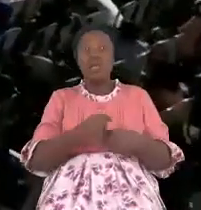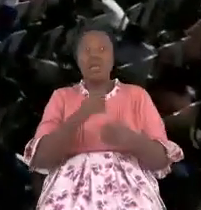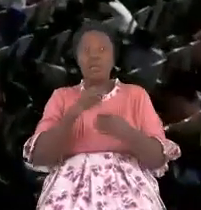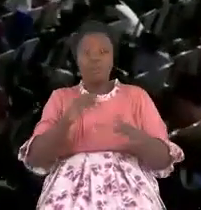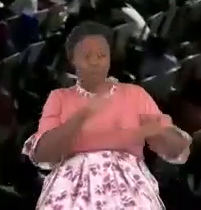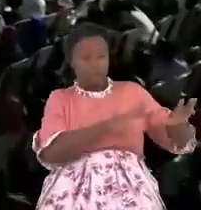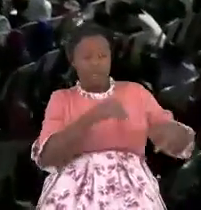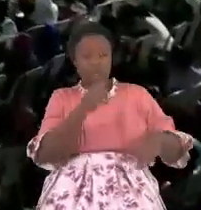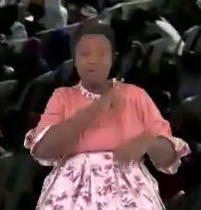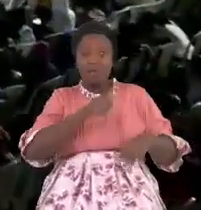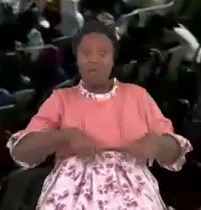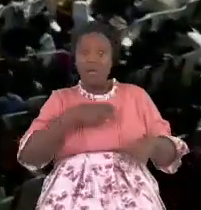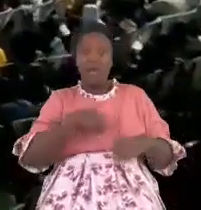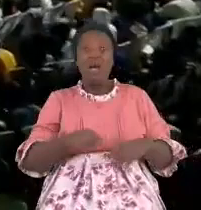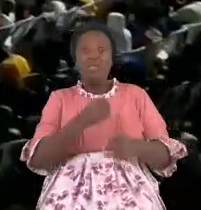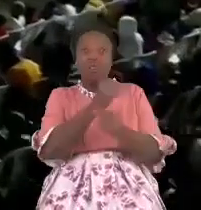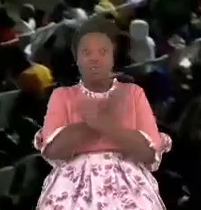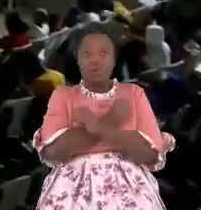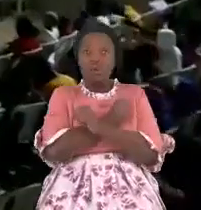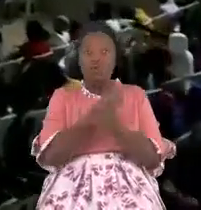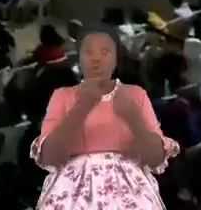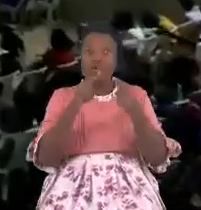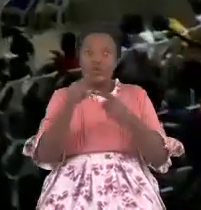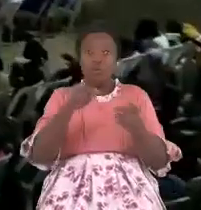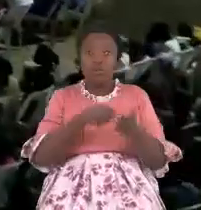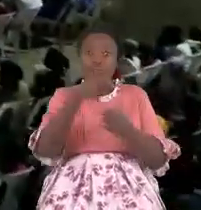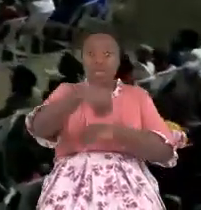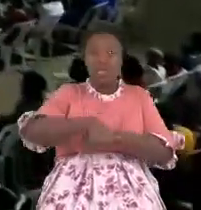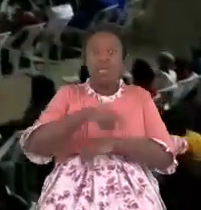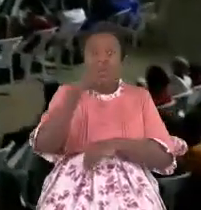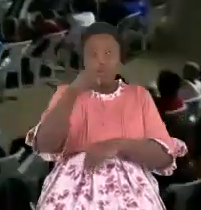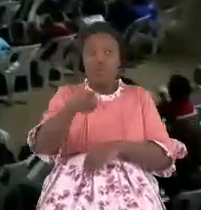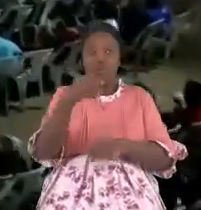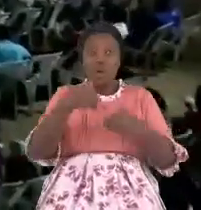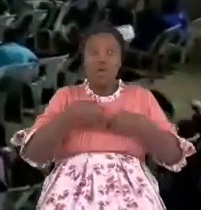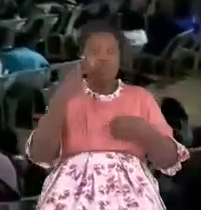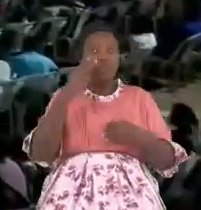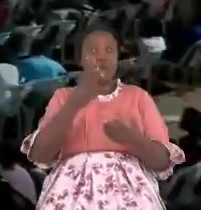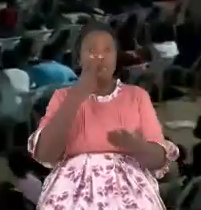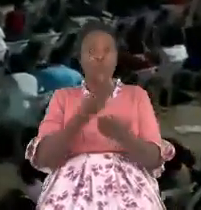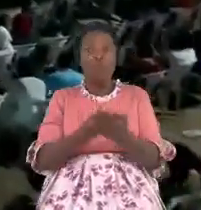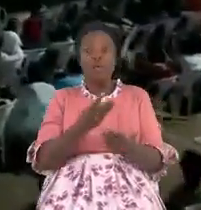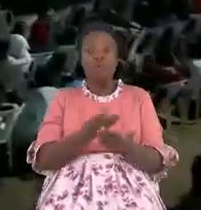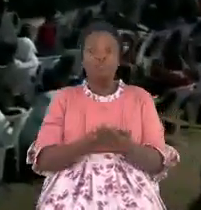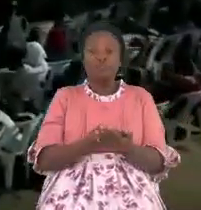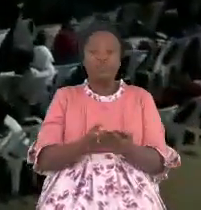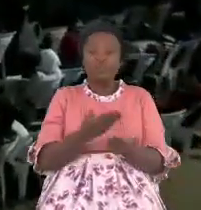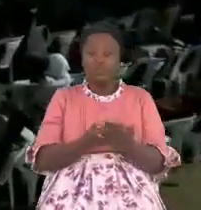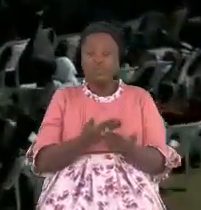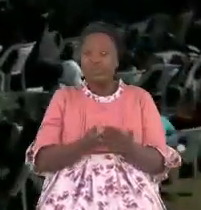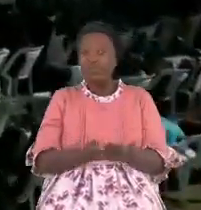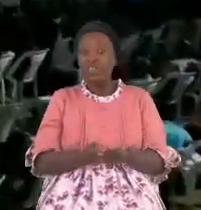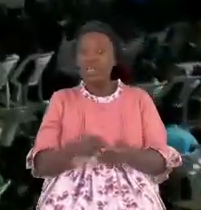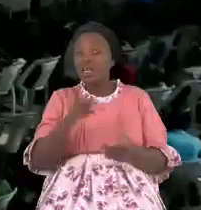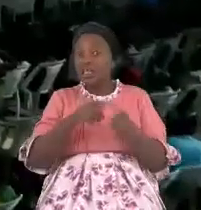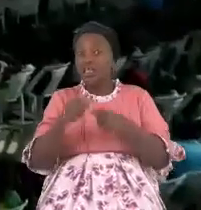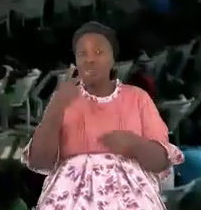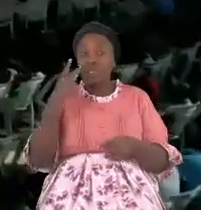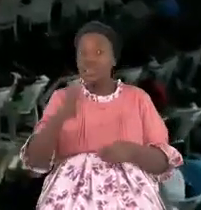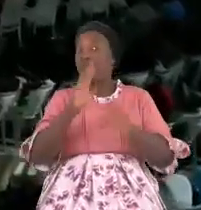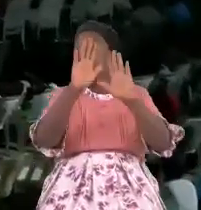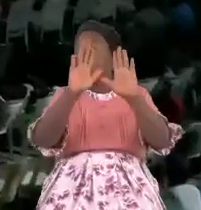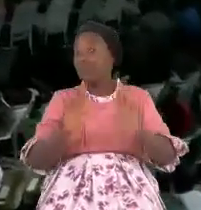compassion coming to you tonight thou are seen with if you see miracles by the